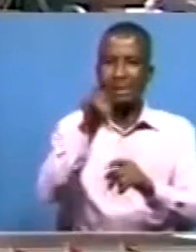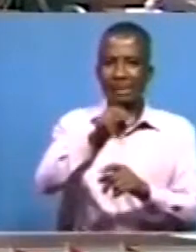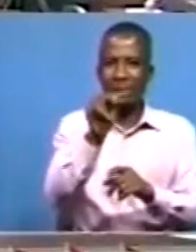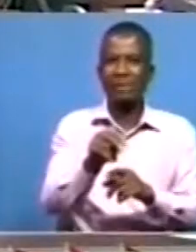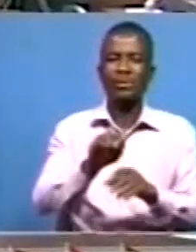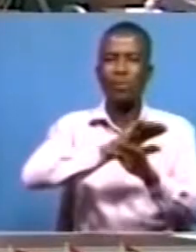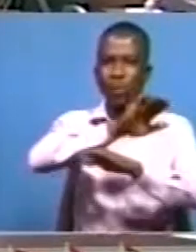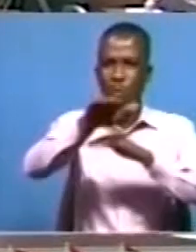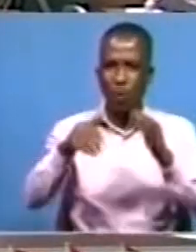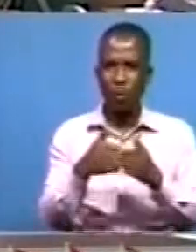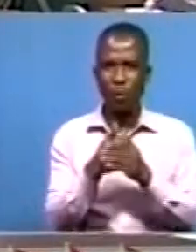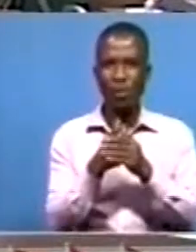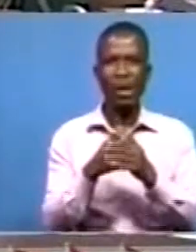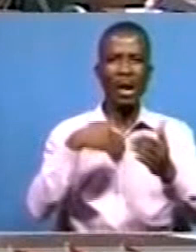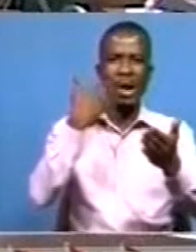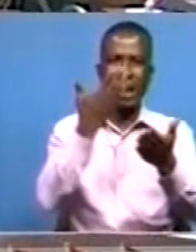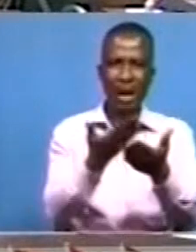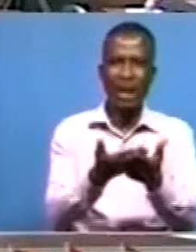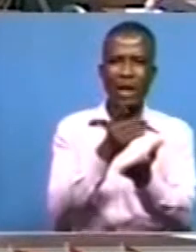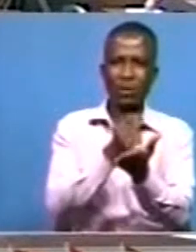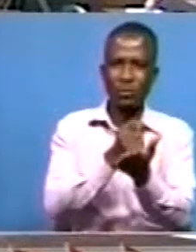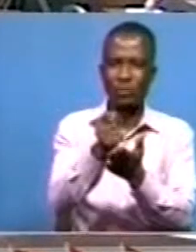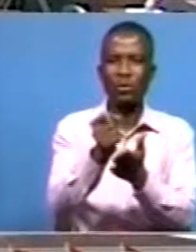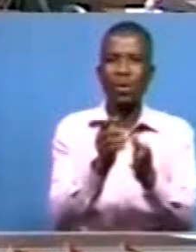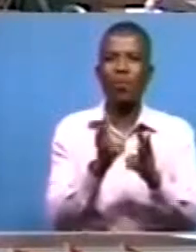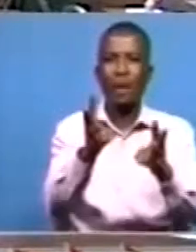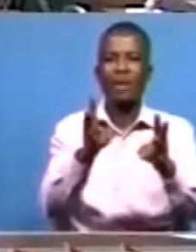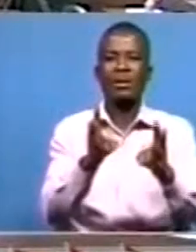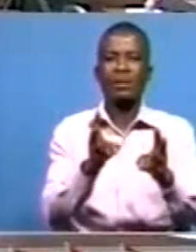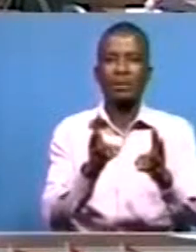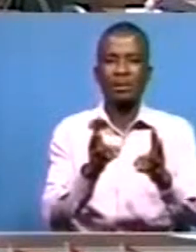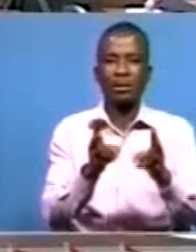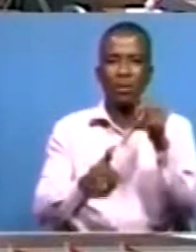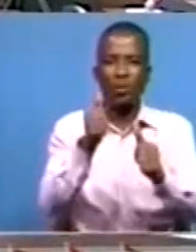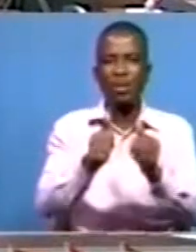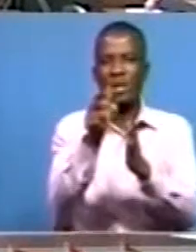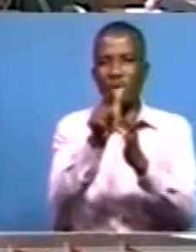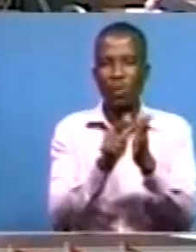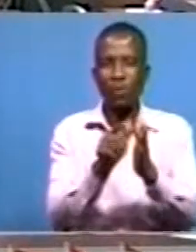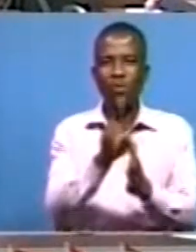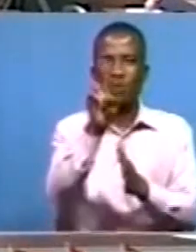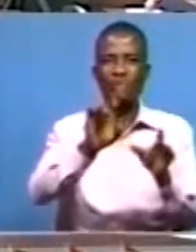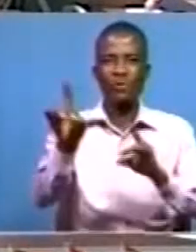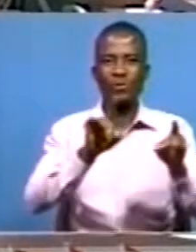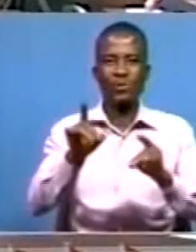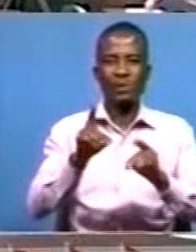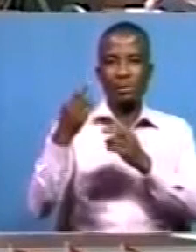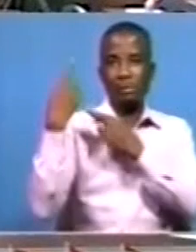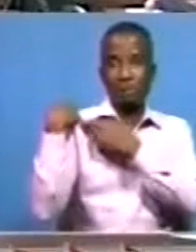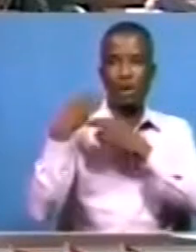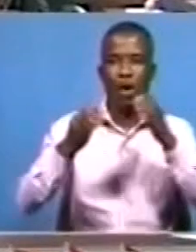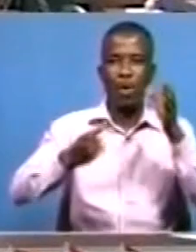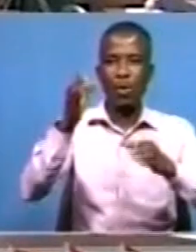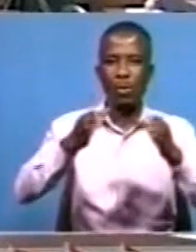an outcome arrived at through the proper balance of what the law has prescribed as the duties of the court to all